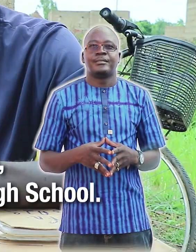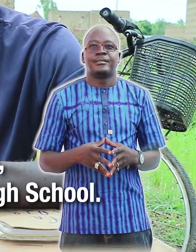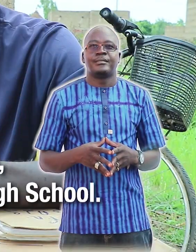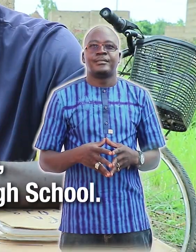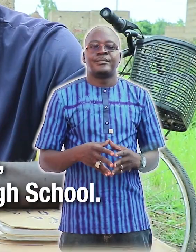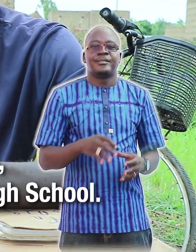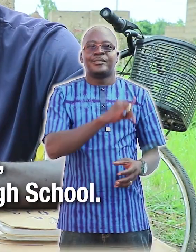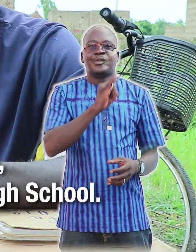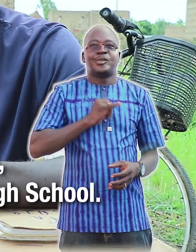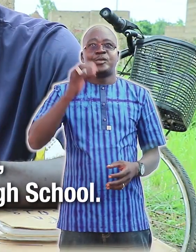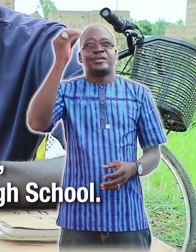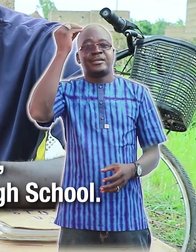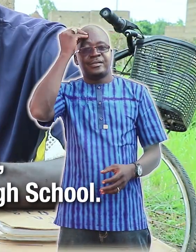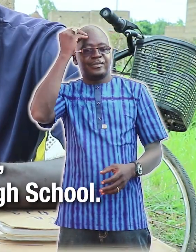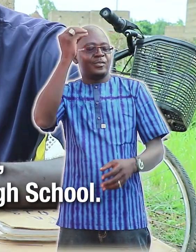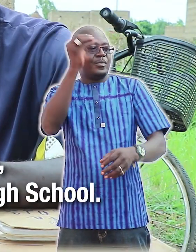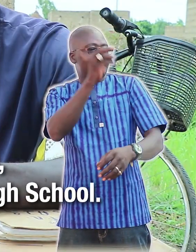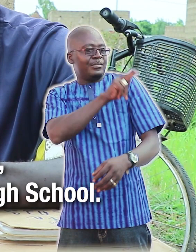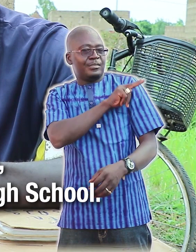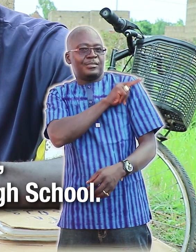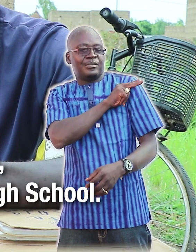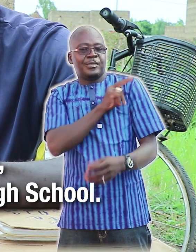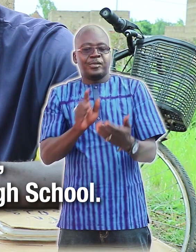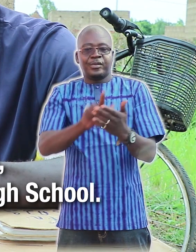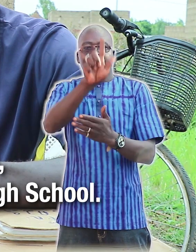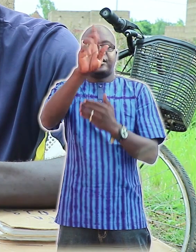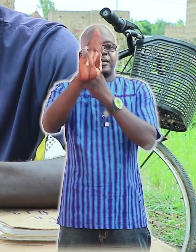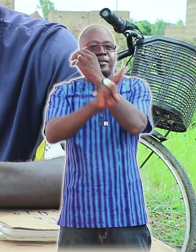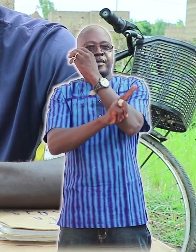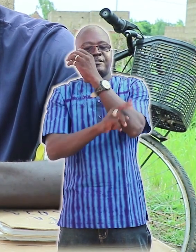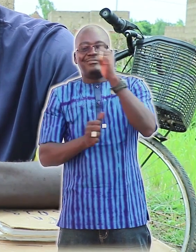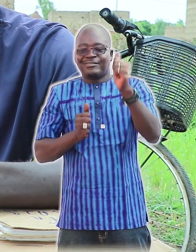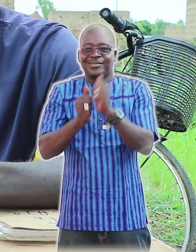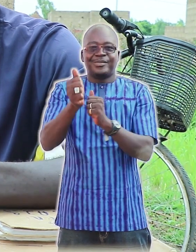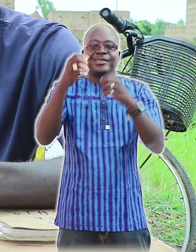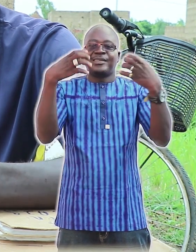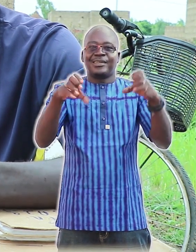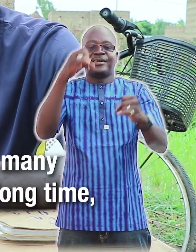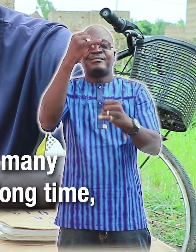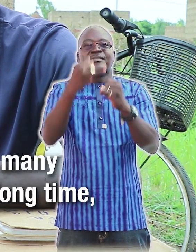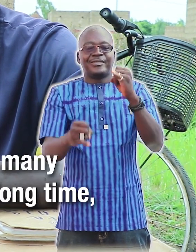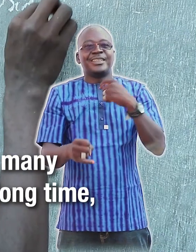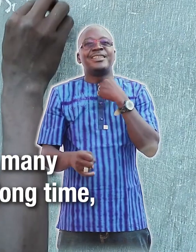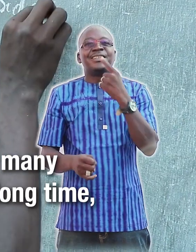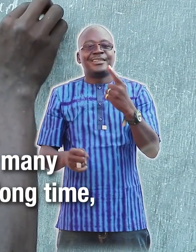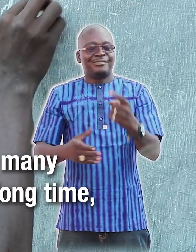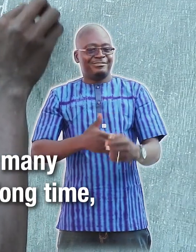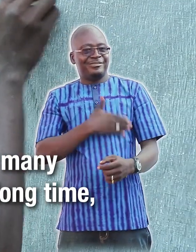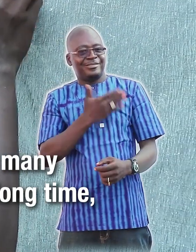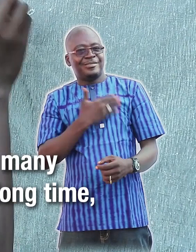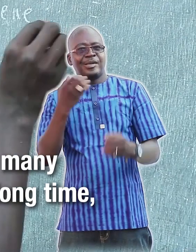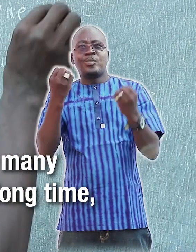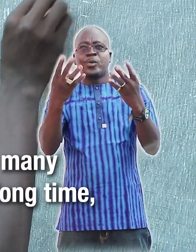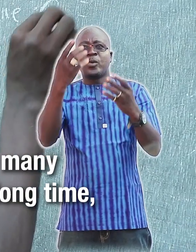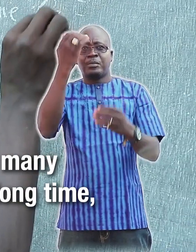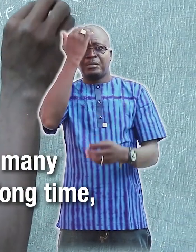I am Ousmane Nacoulma, student at the Manga Municipality High School. I am in my final year. I say it with pride because for